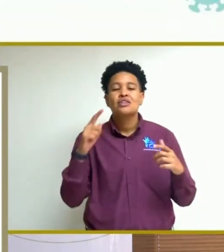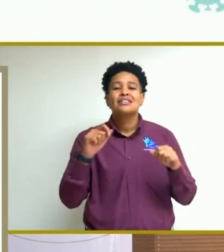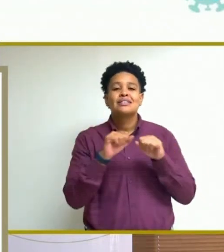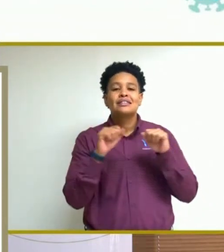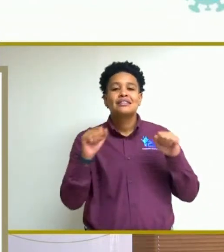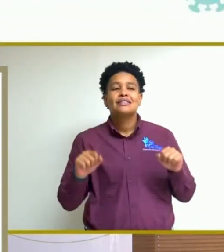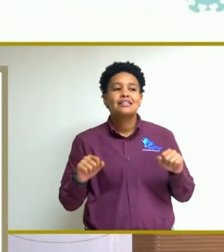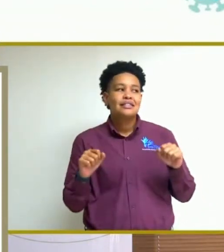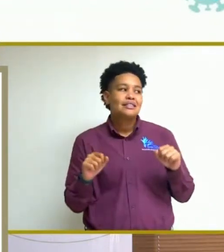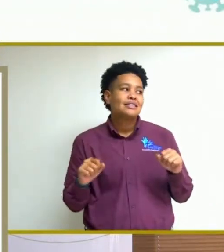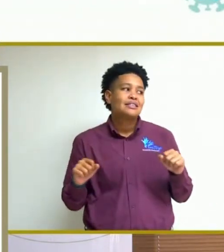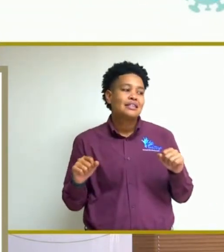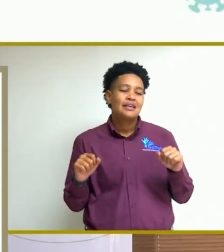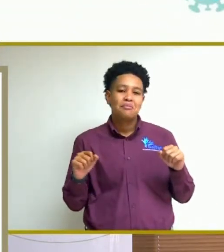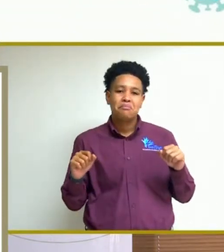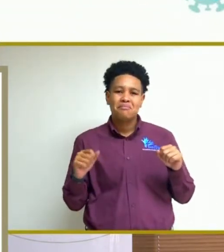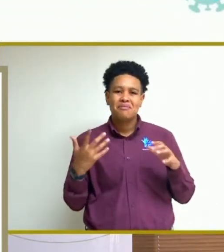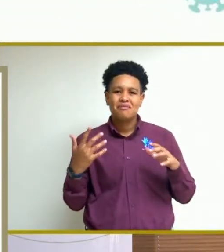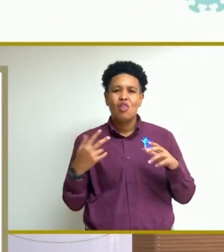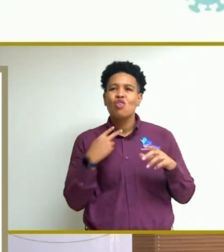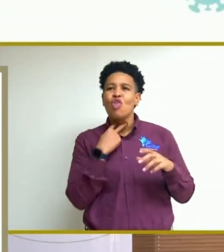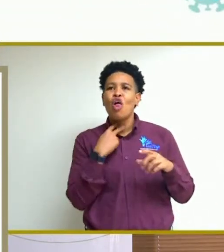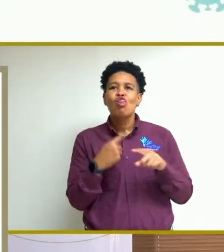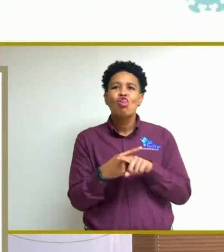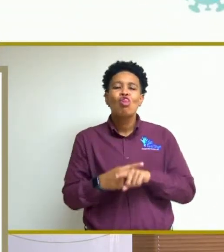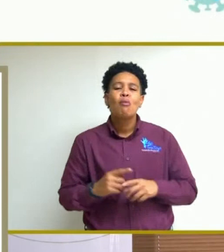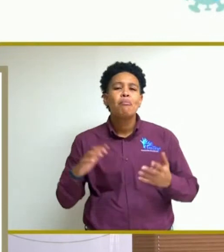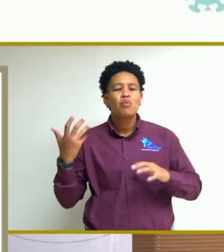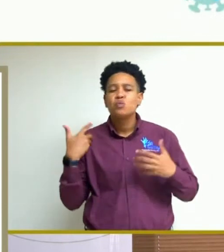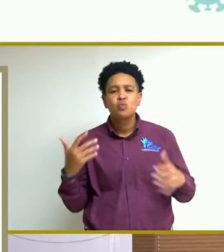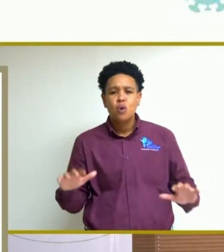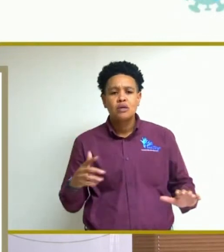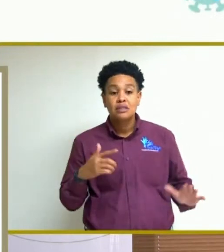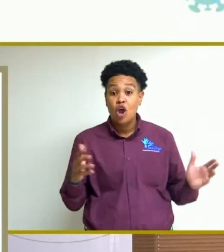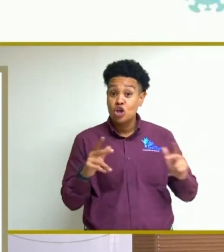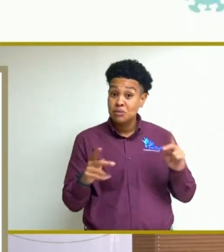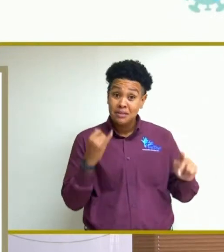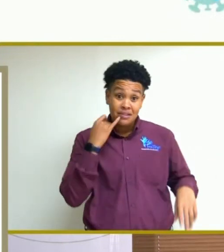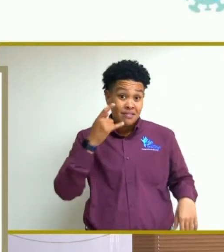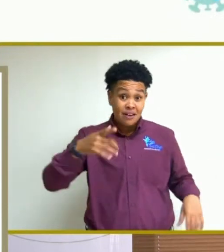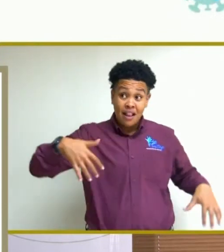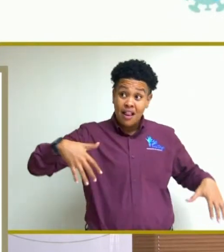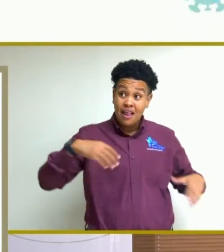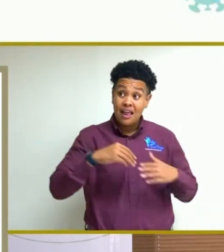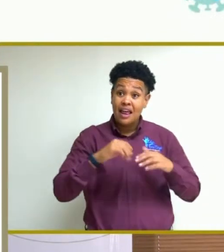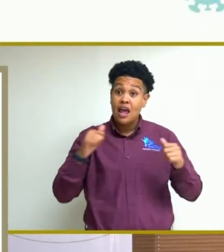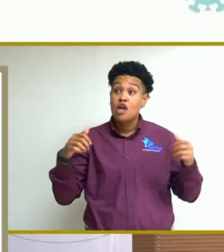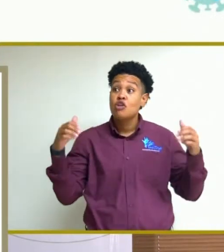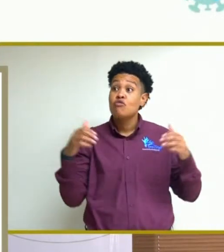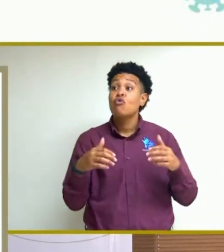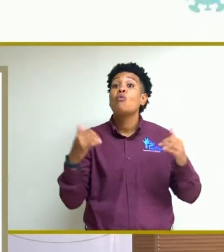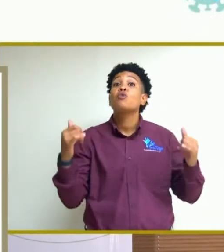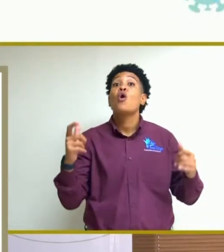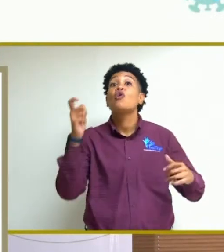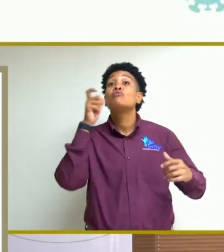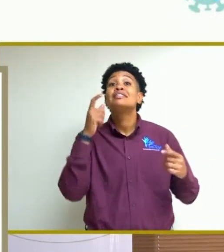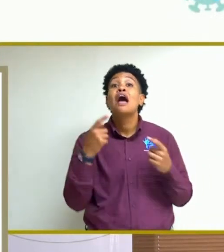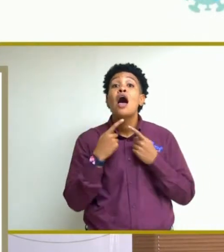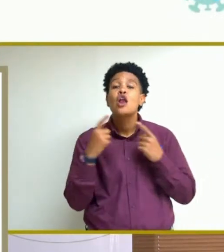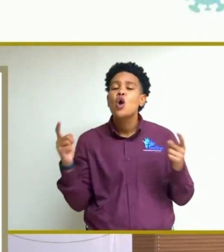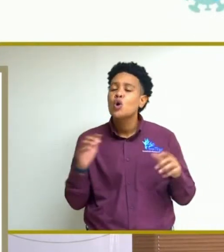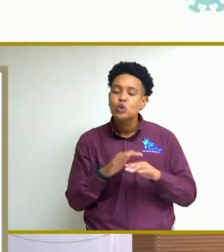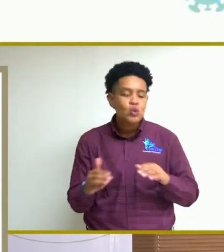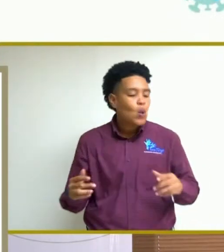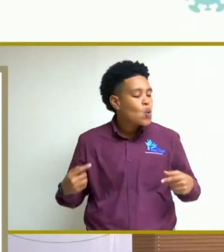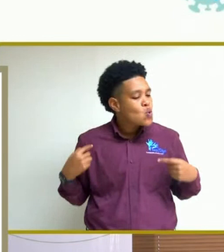system. So we want to encourage persons to, if you're not in any of the groups that are being dealt